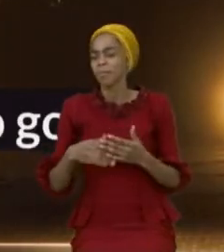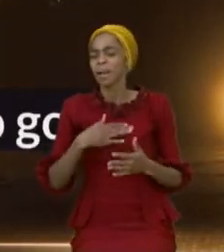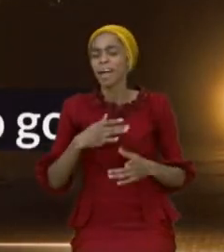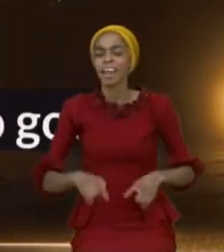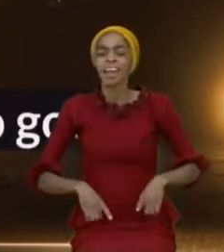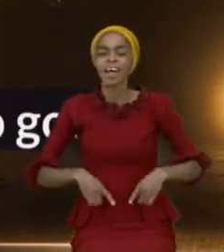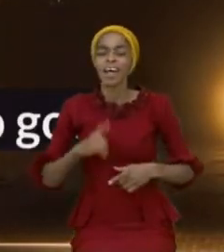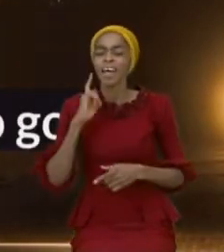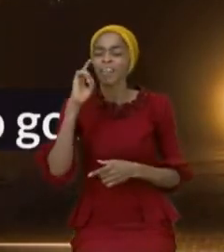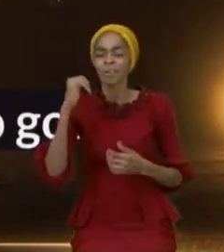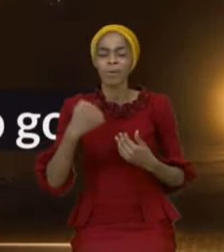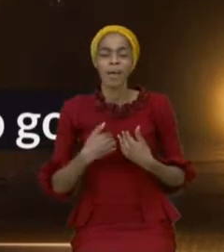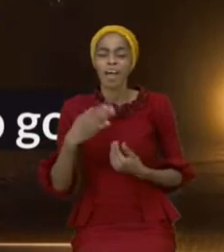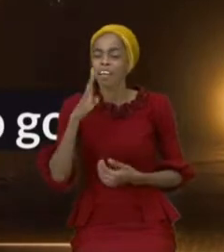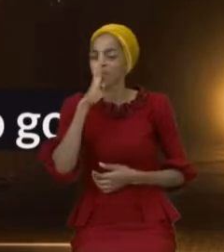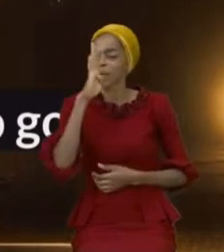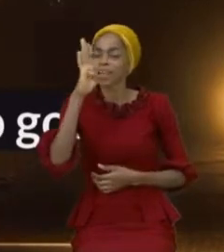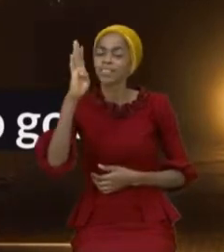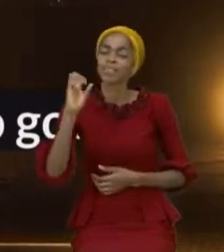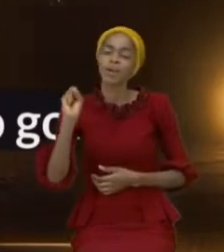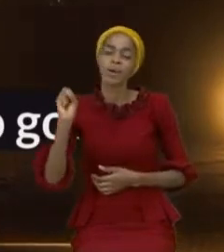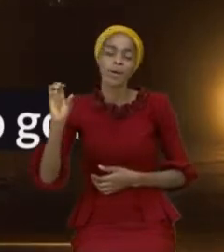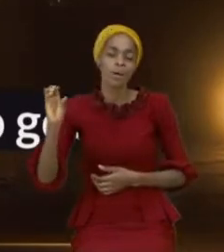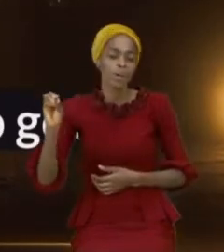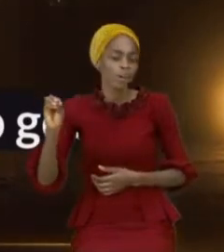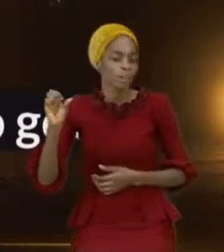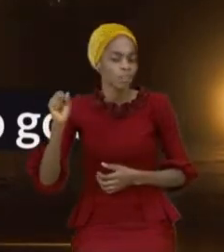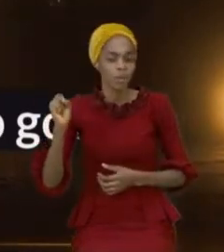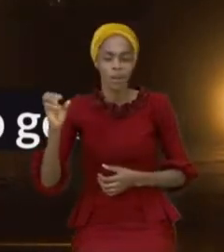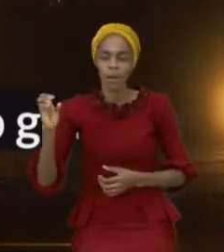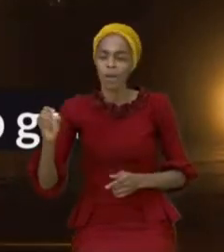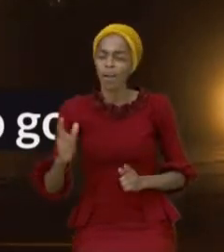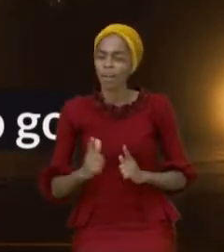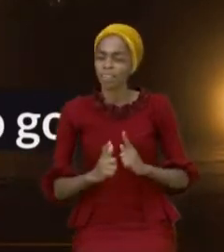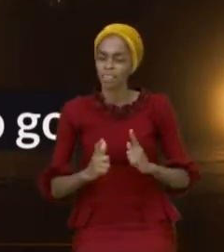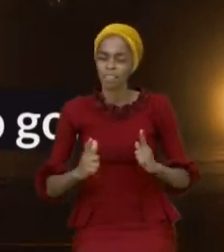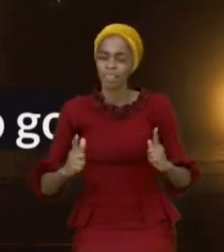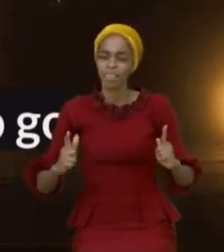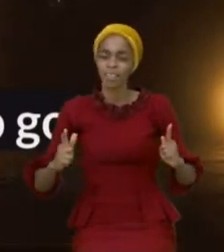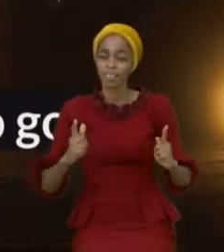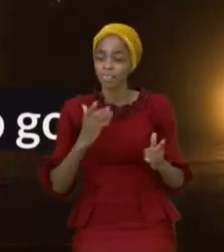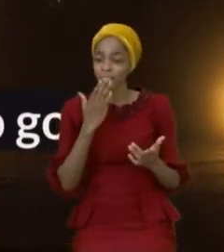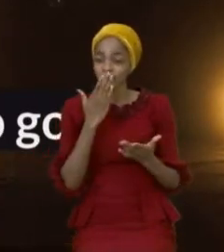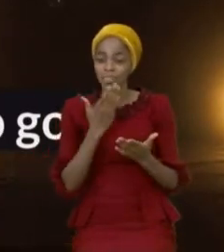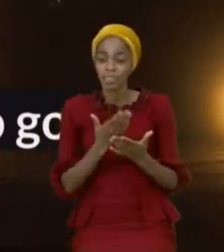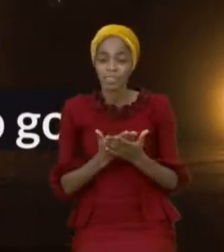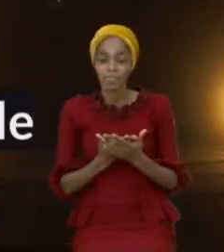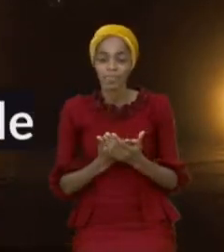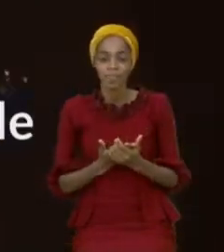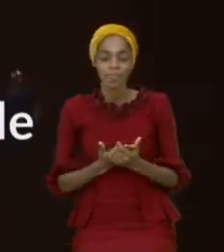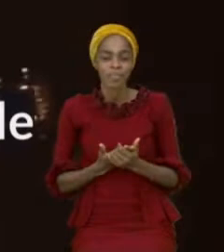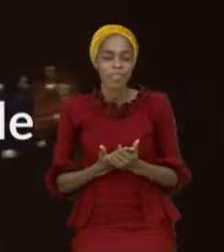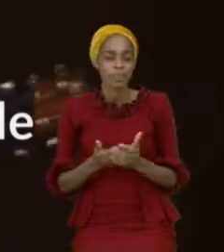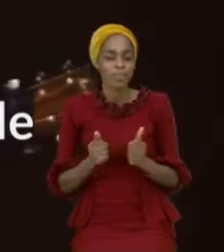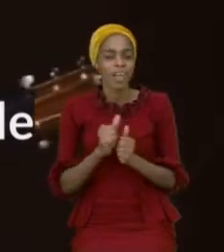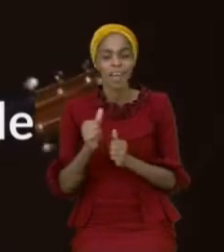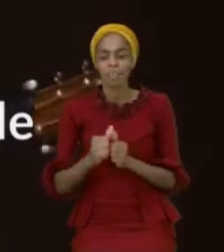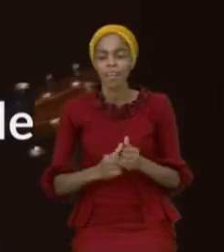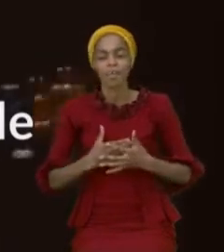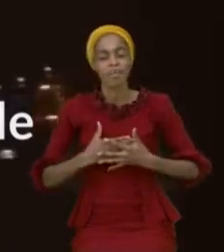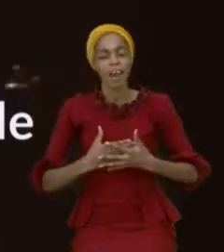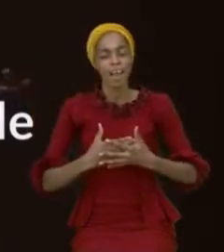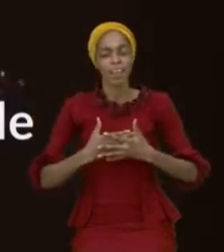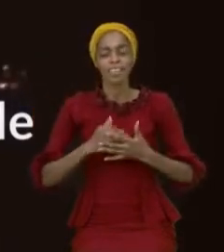All my life you have been so, so good, God. With